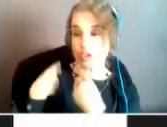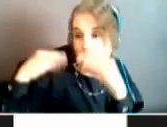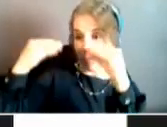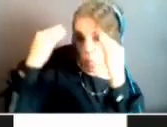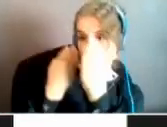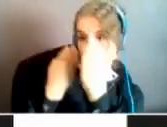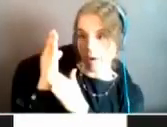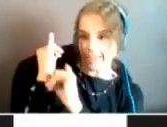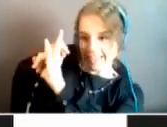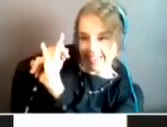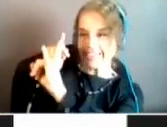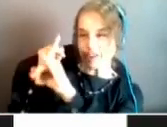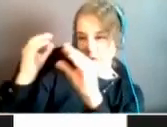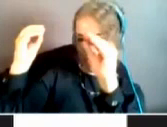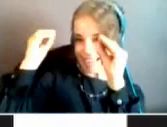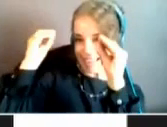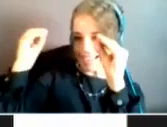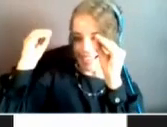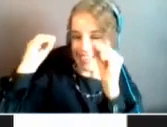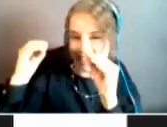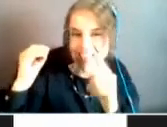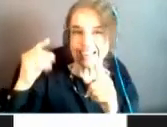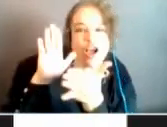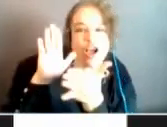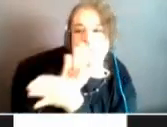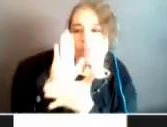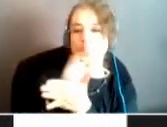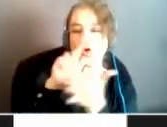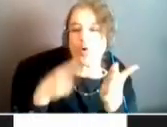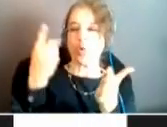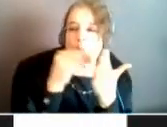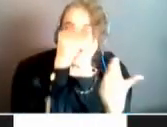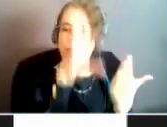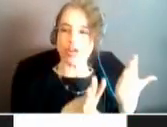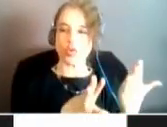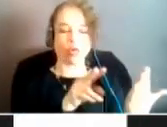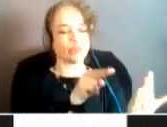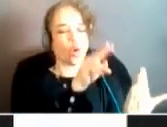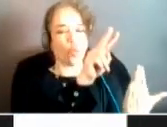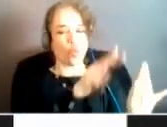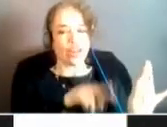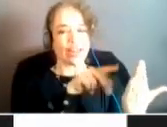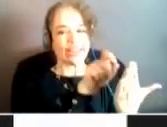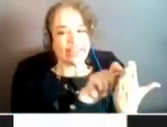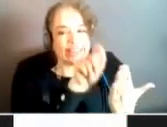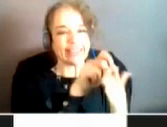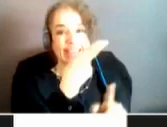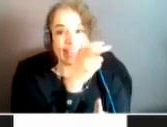Institute, and I was just reading the final paper by one of my students, and he